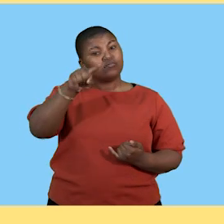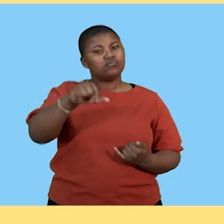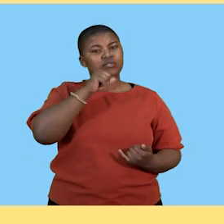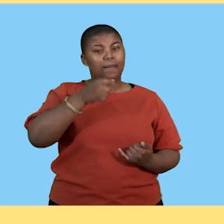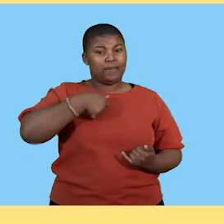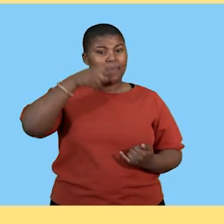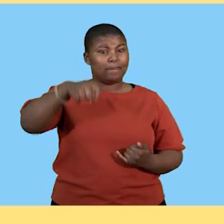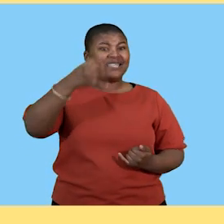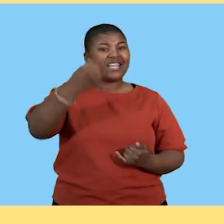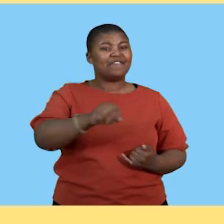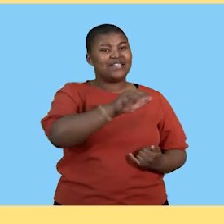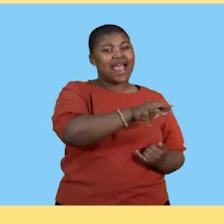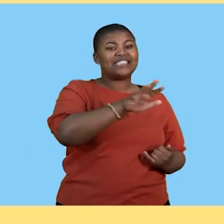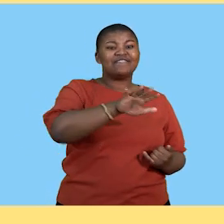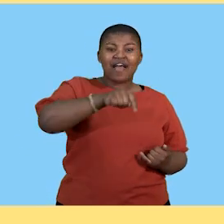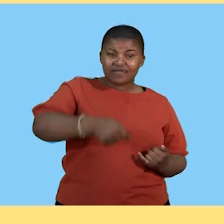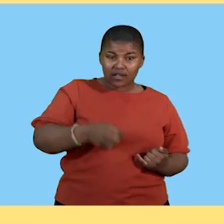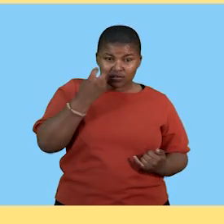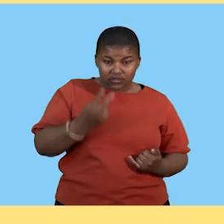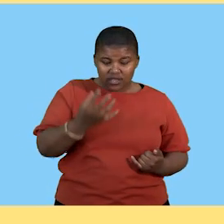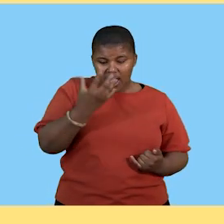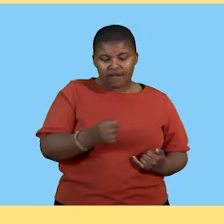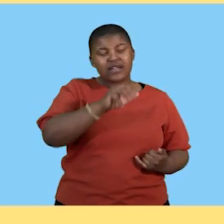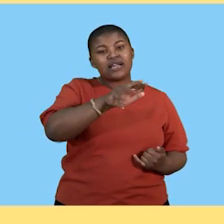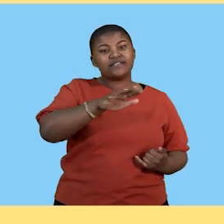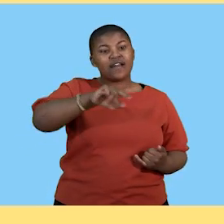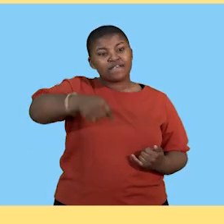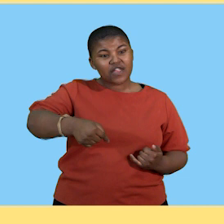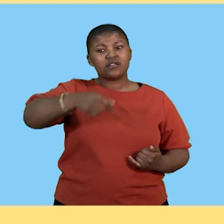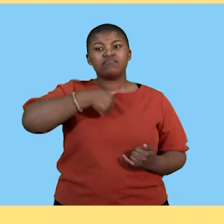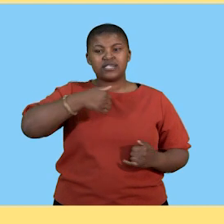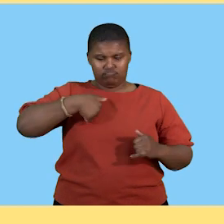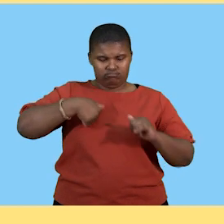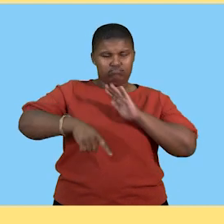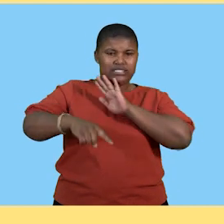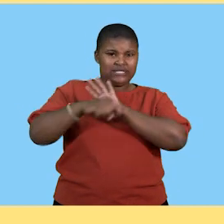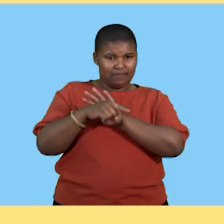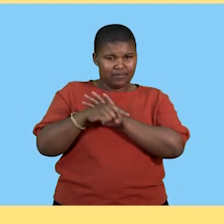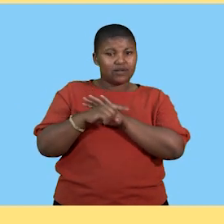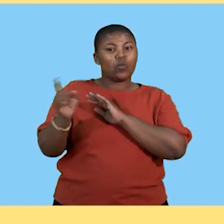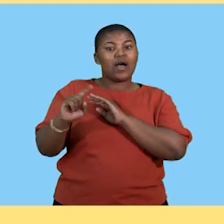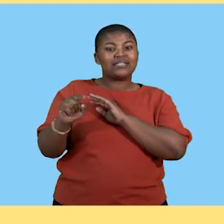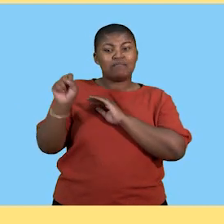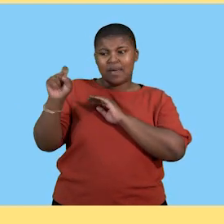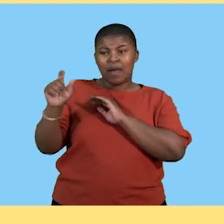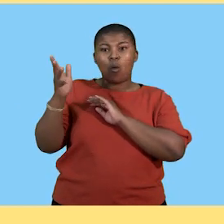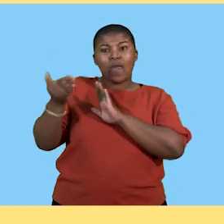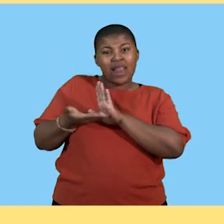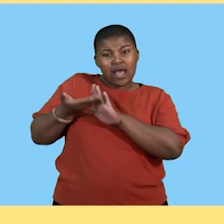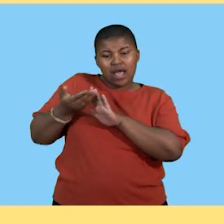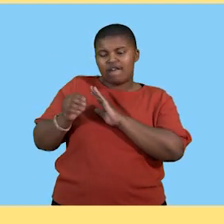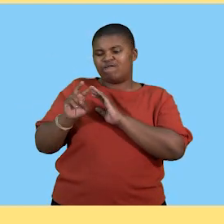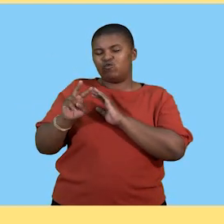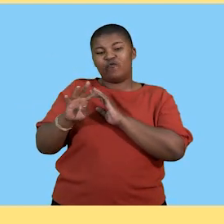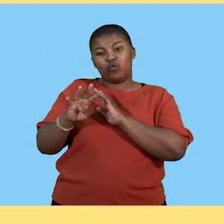assets, I must have the 95,000. Here's my 95,000. Then I subtract the part that is